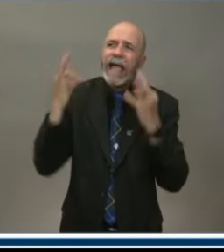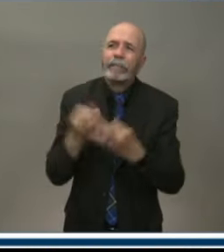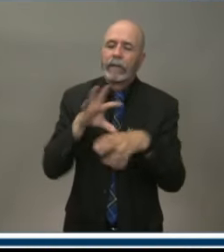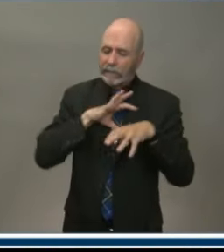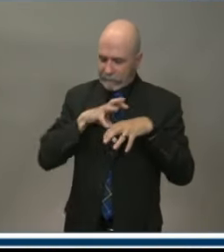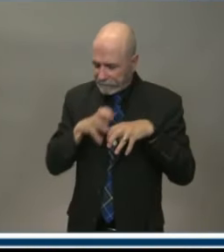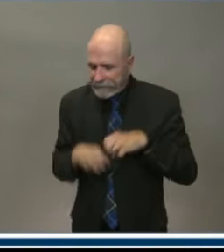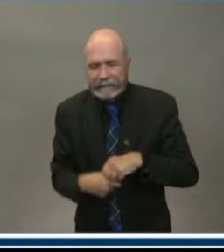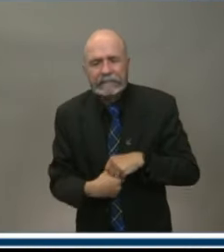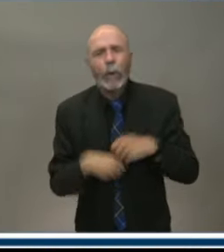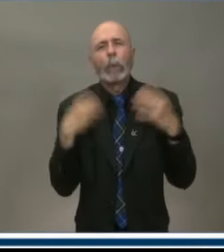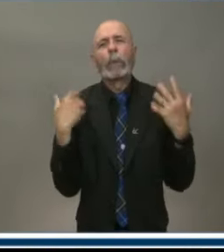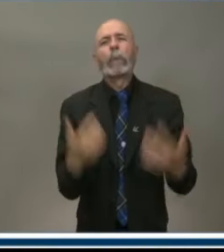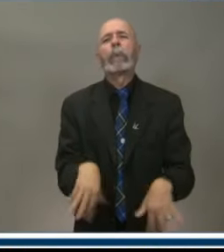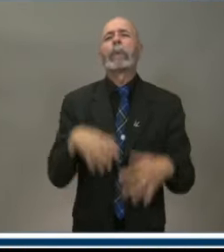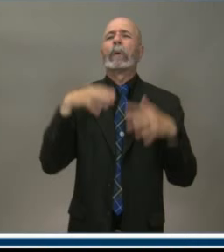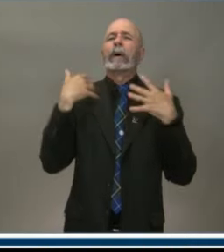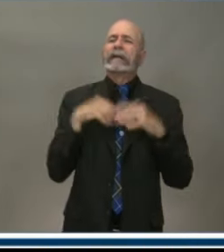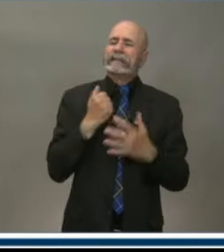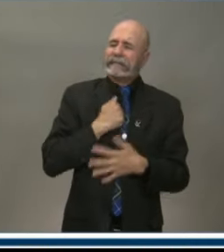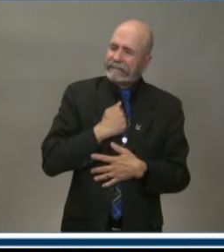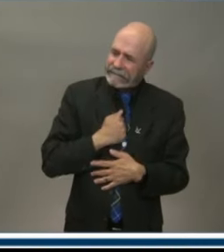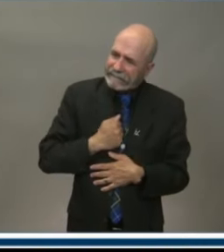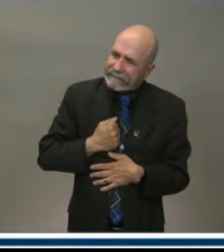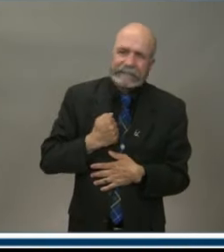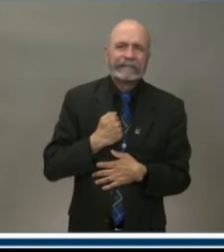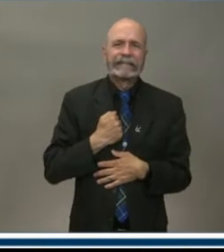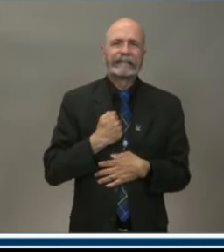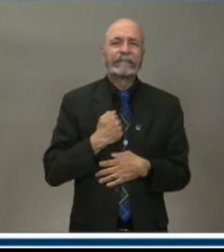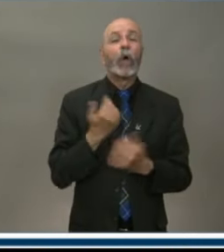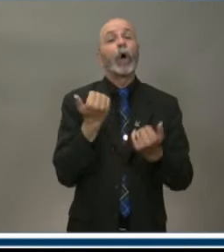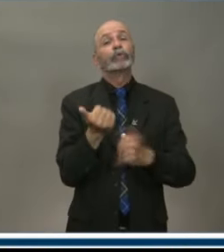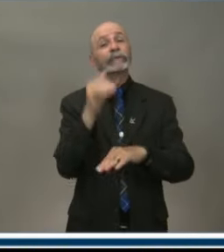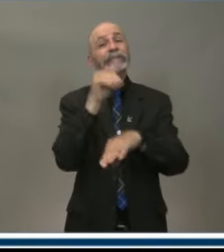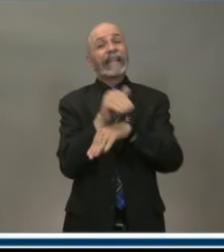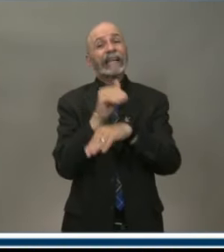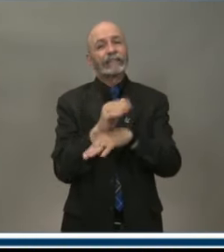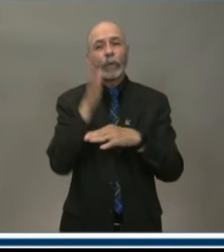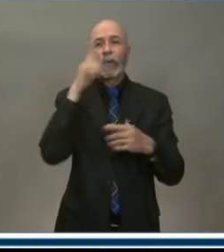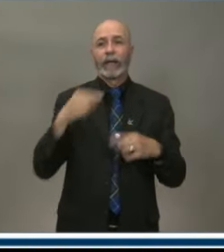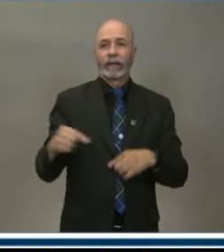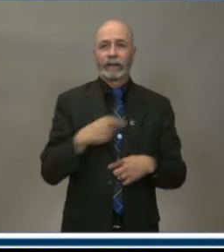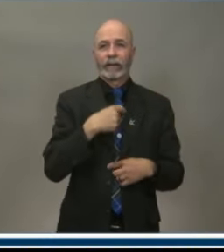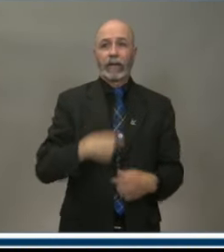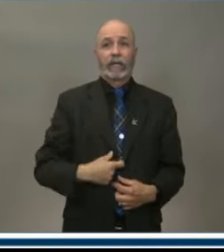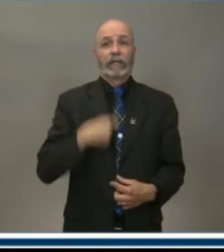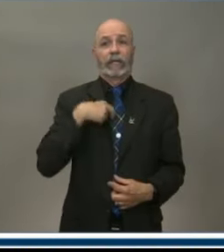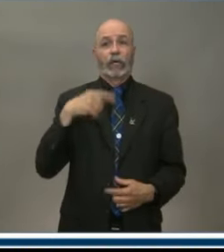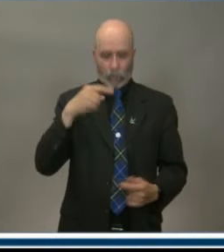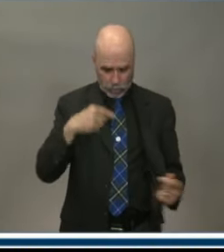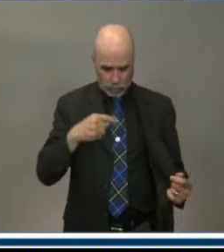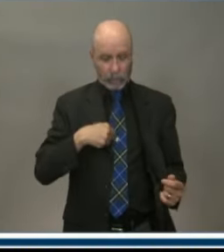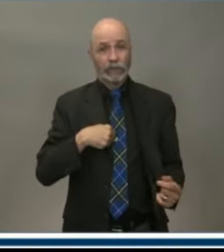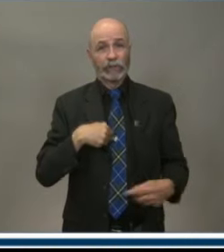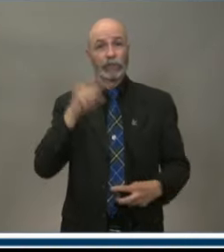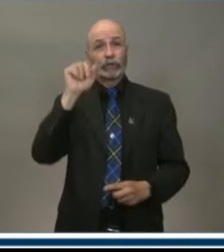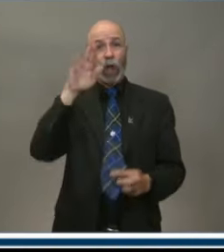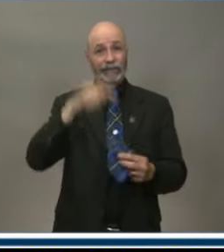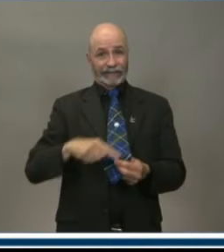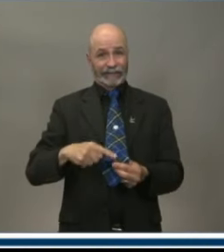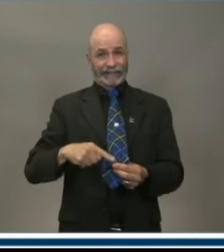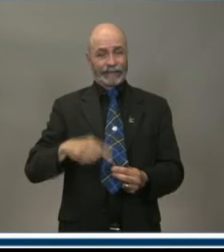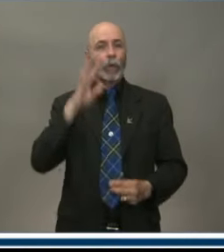pain. This evening, I will be wearing my Nova Scotia tartan to remember all the lives that were taken. This vigil